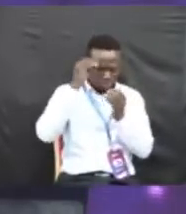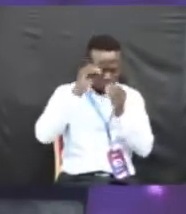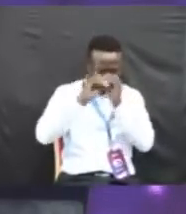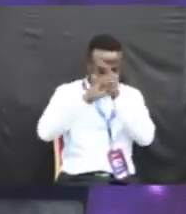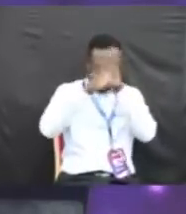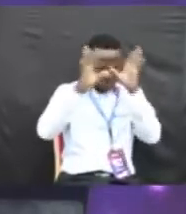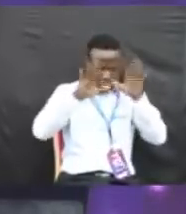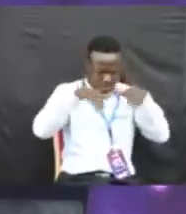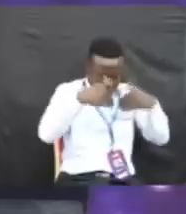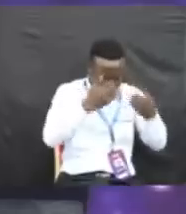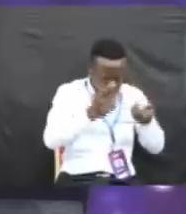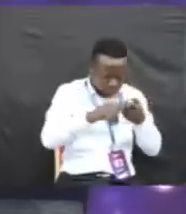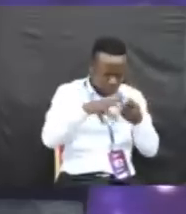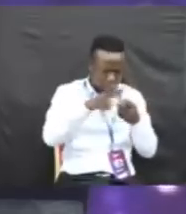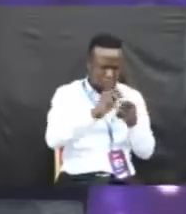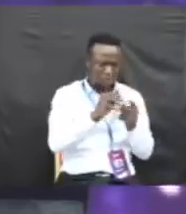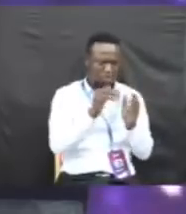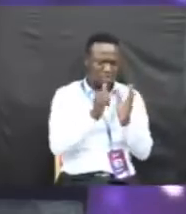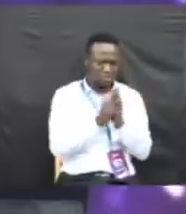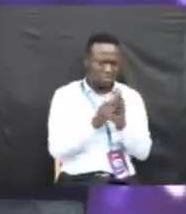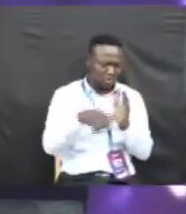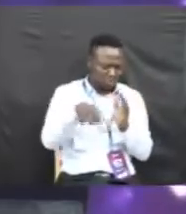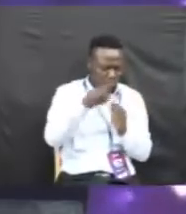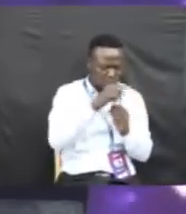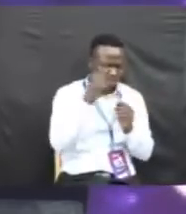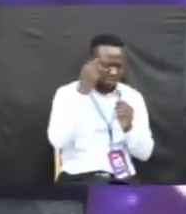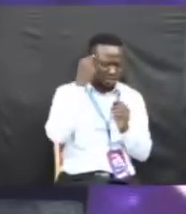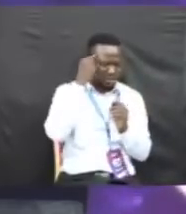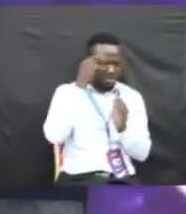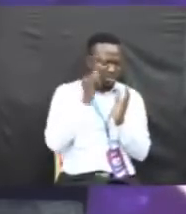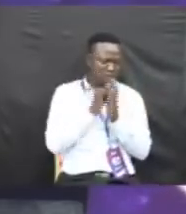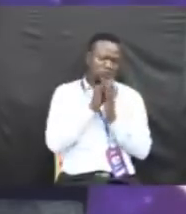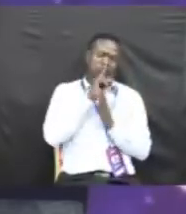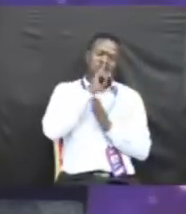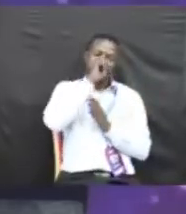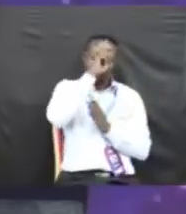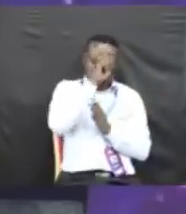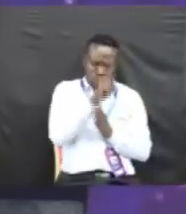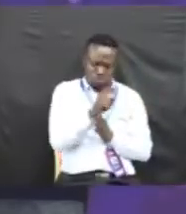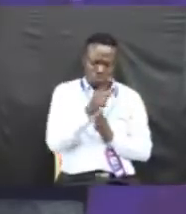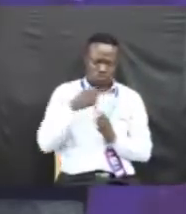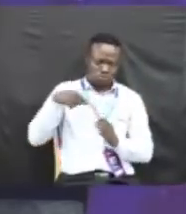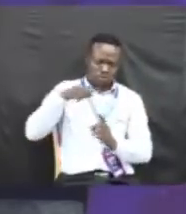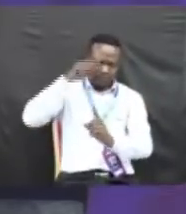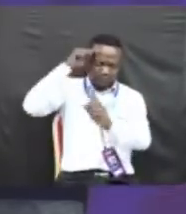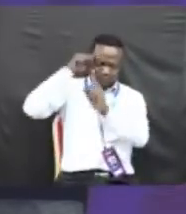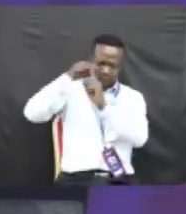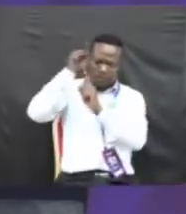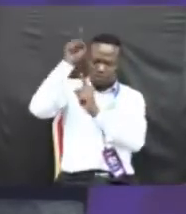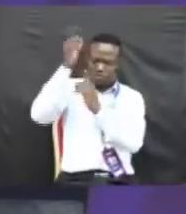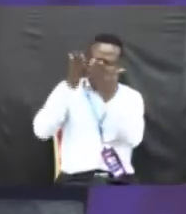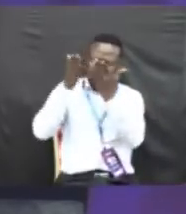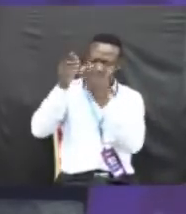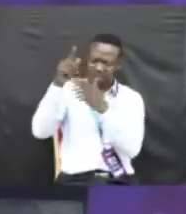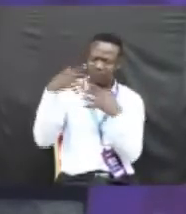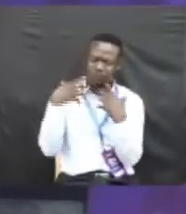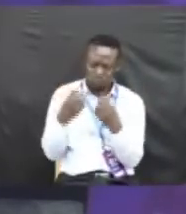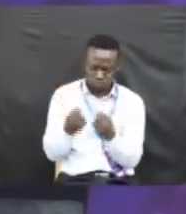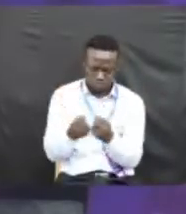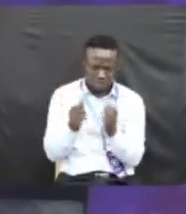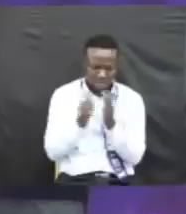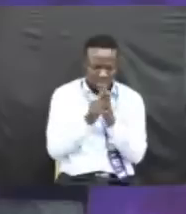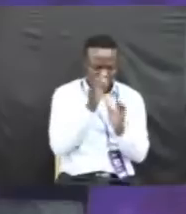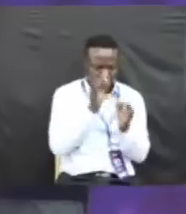consider that you created this world that Lord we will know you and serve you and if your